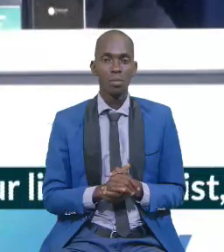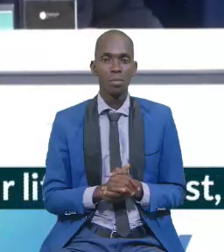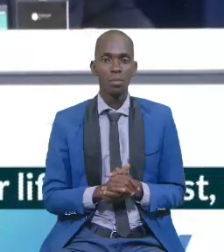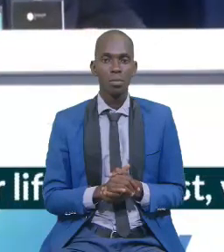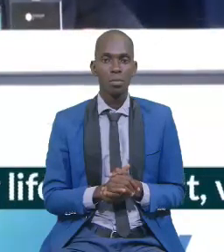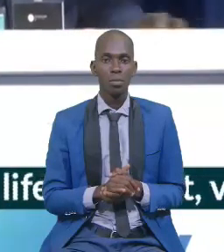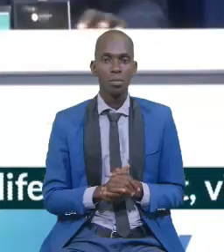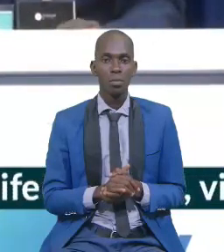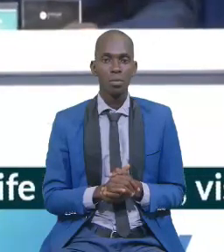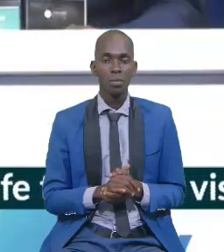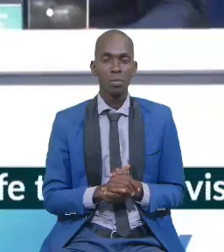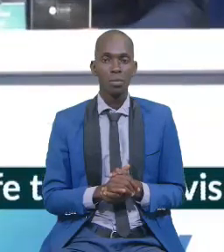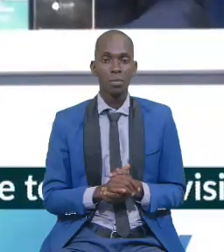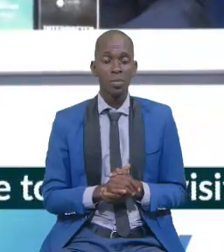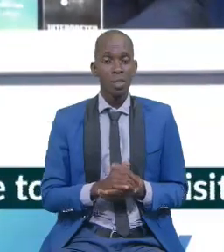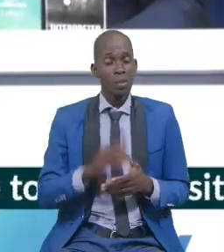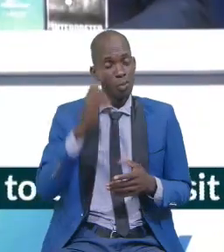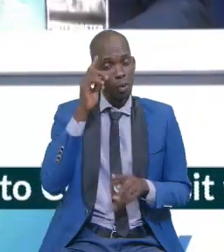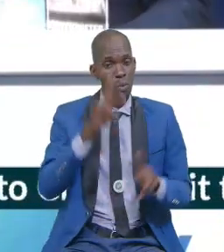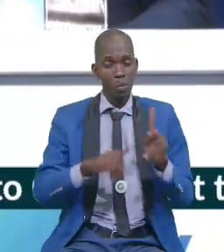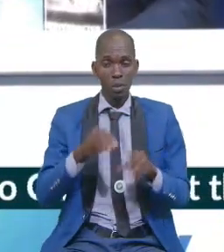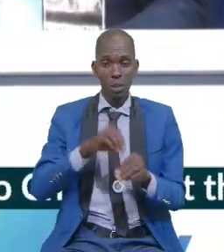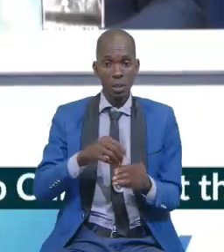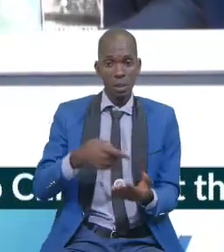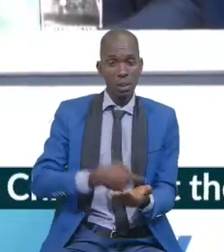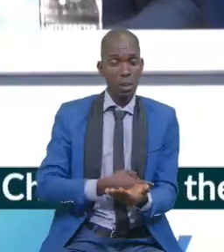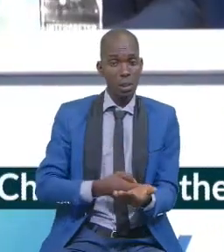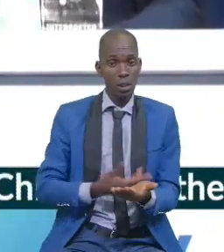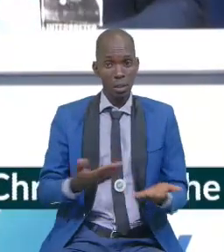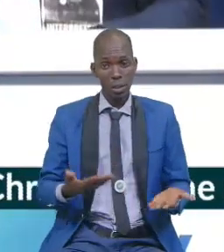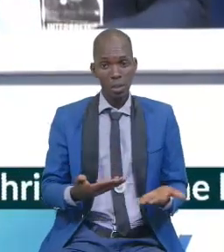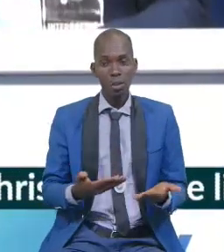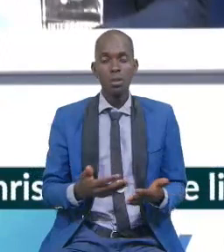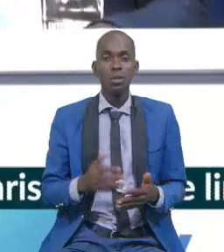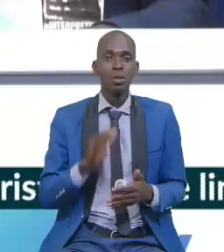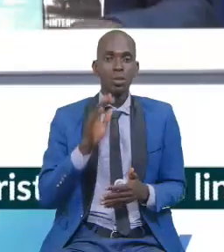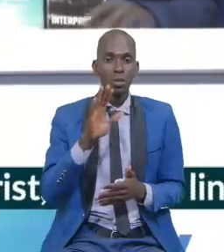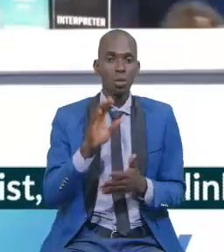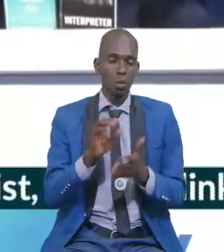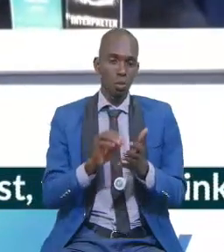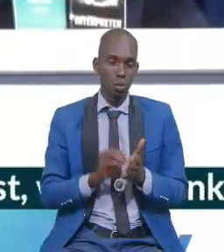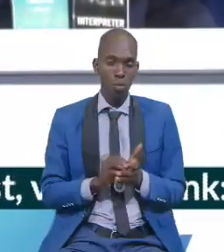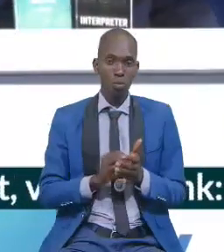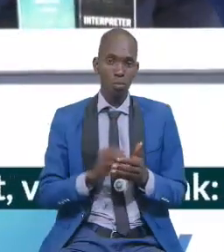In Ghana, this is our number for GCK Secretariat.